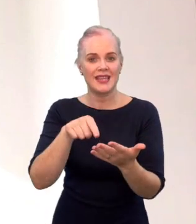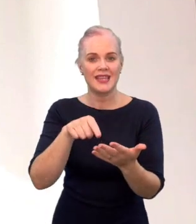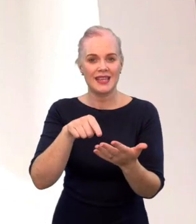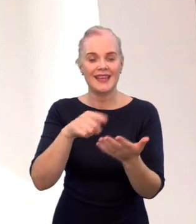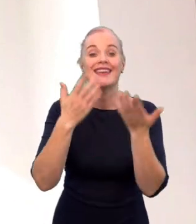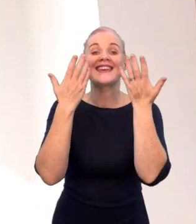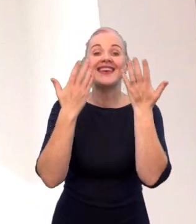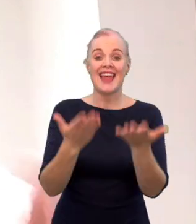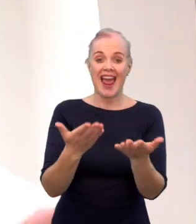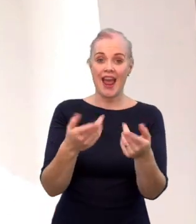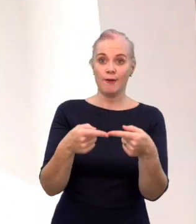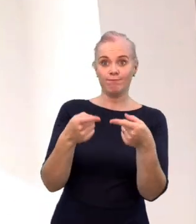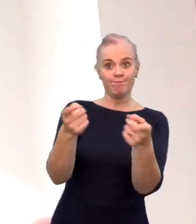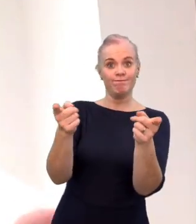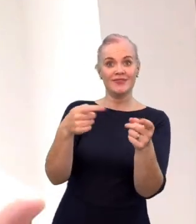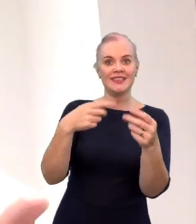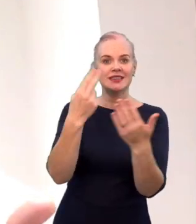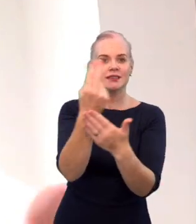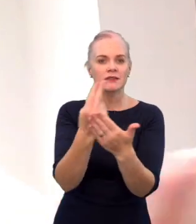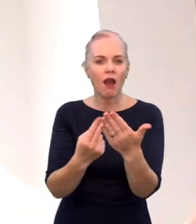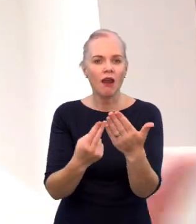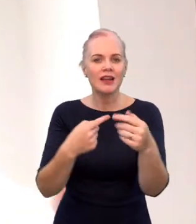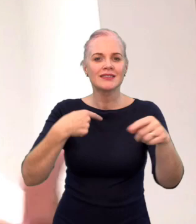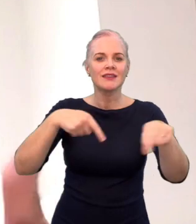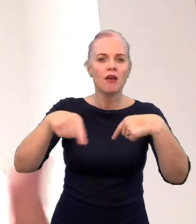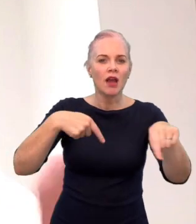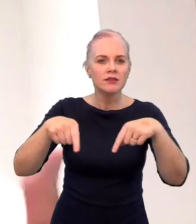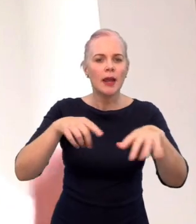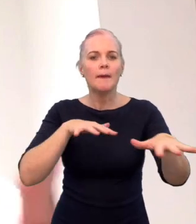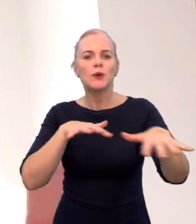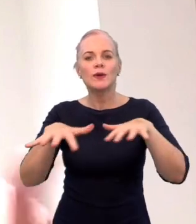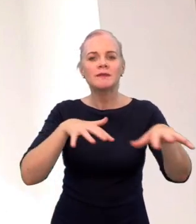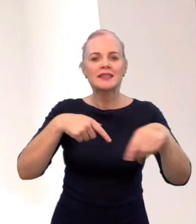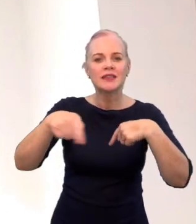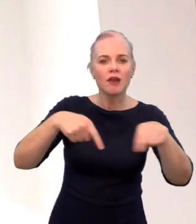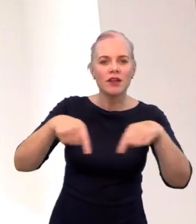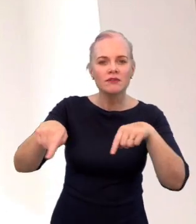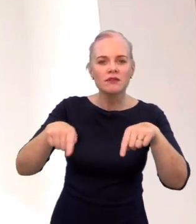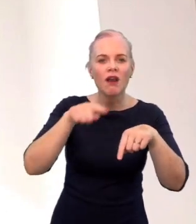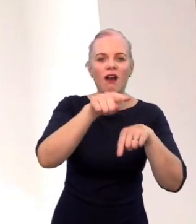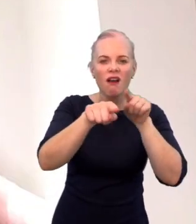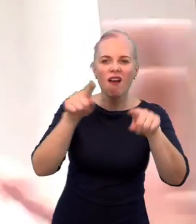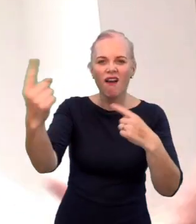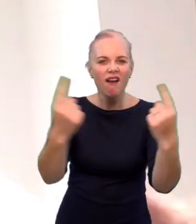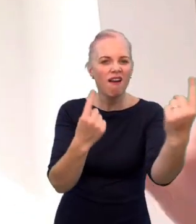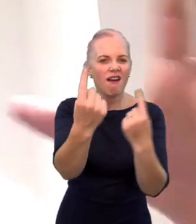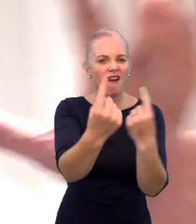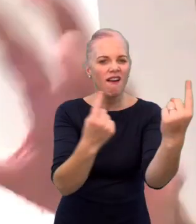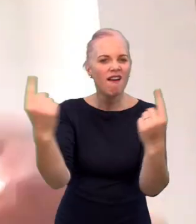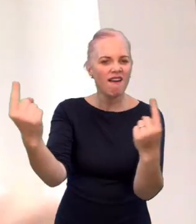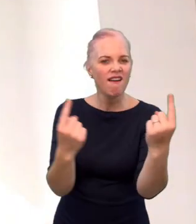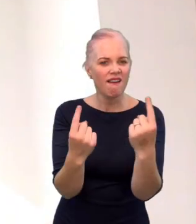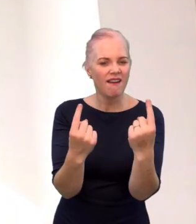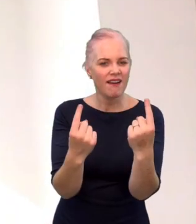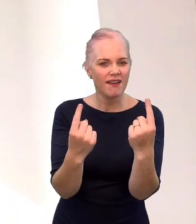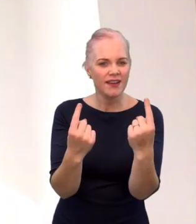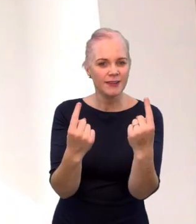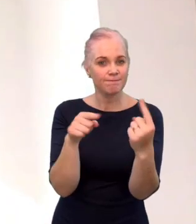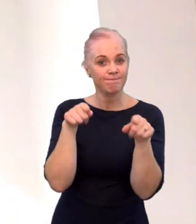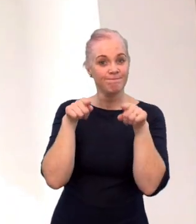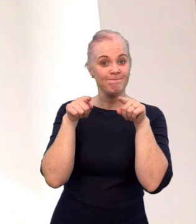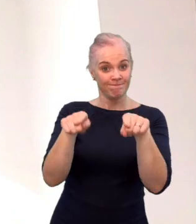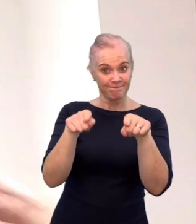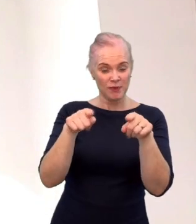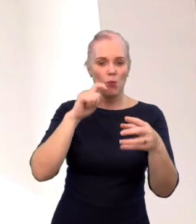forward, and now it's up to the designer, the director, the movement director, all these other people that are now coming